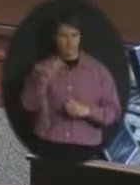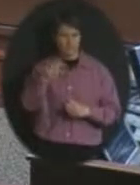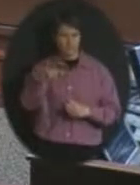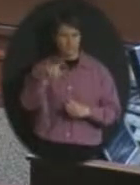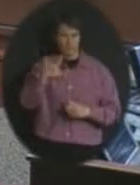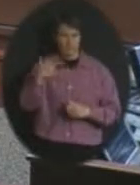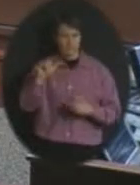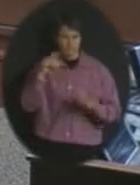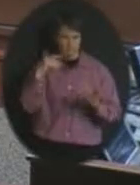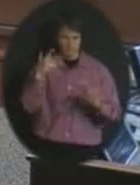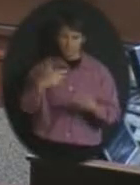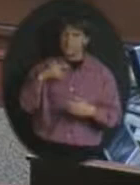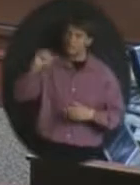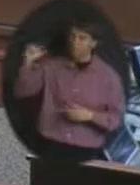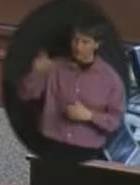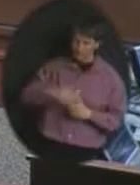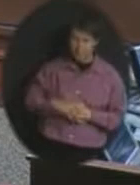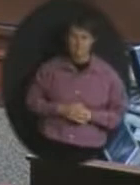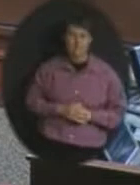Second.